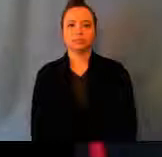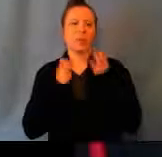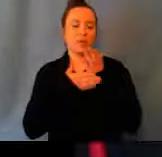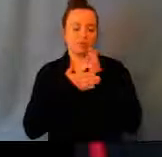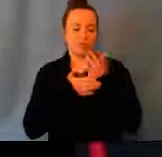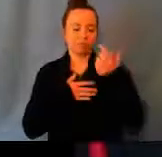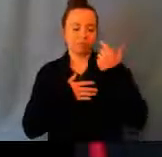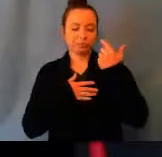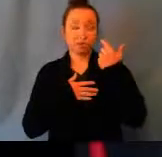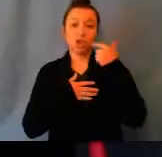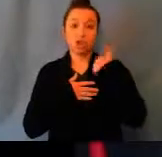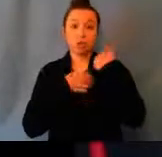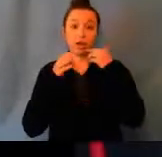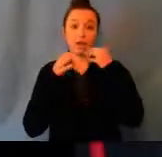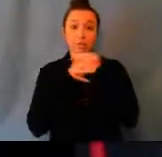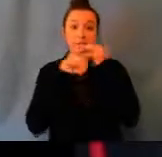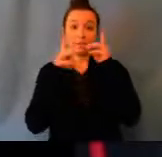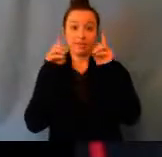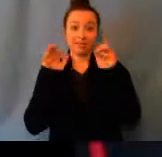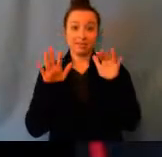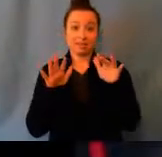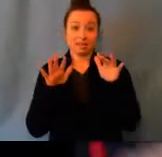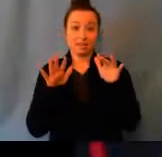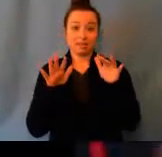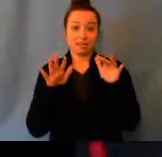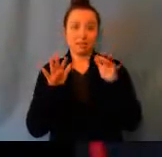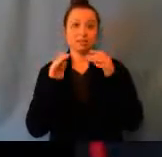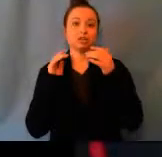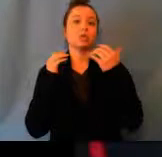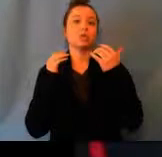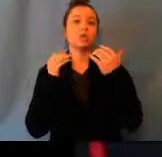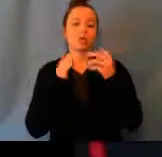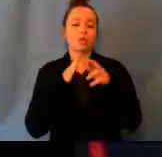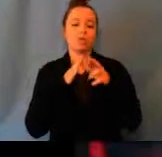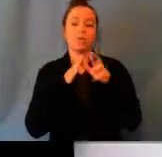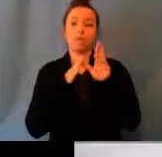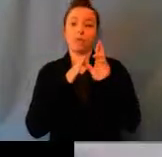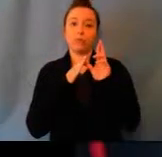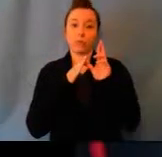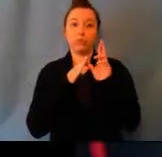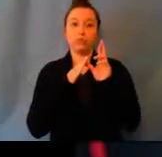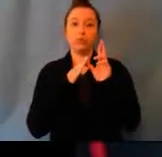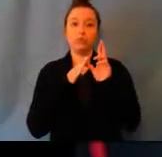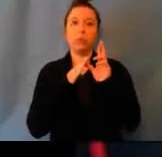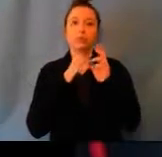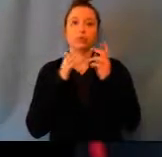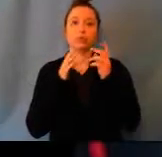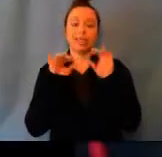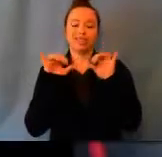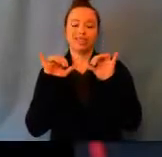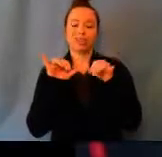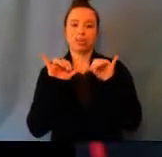All right, guys, you have a math test next. So let's go ahead and review some things about